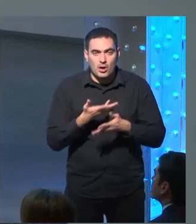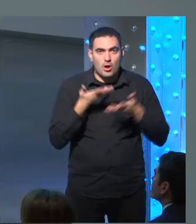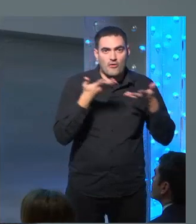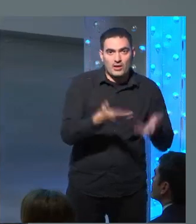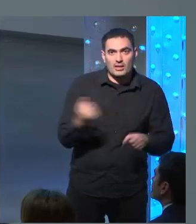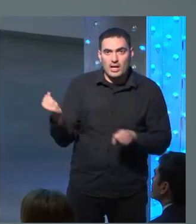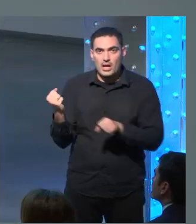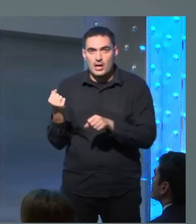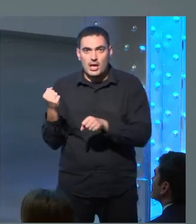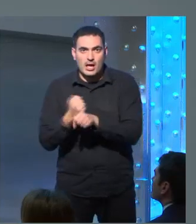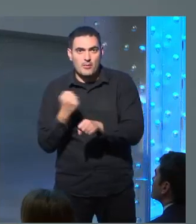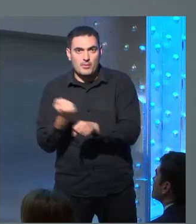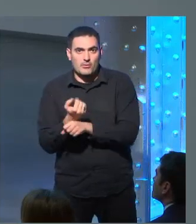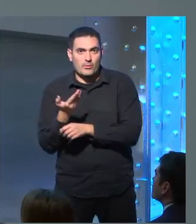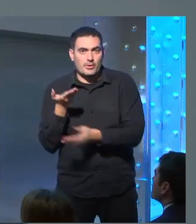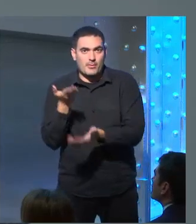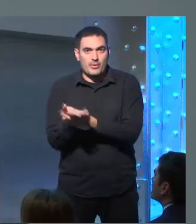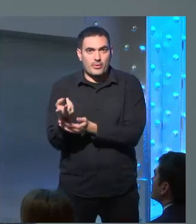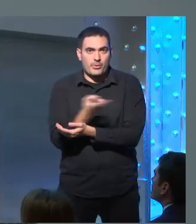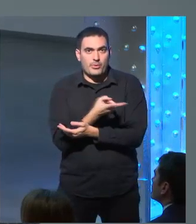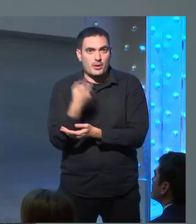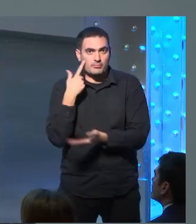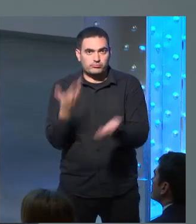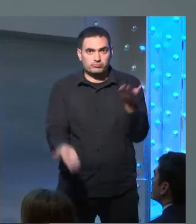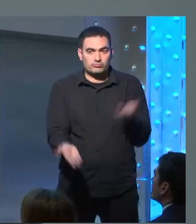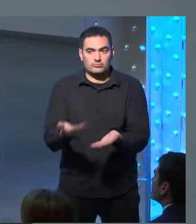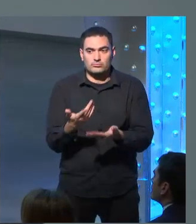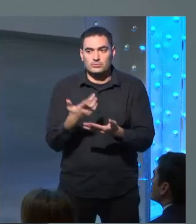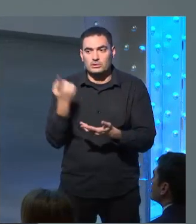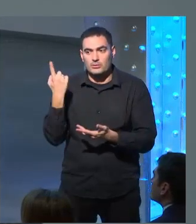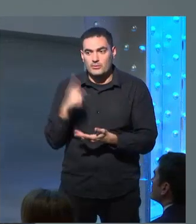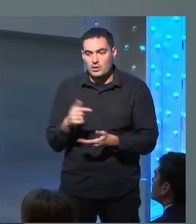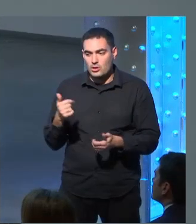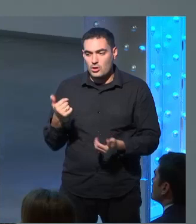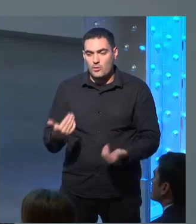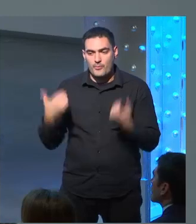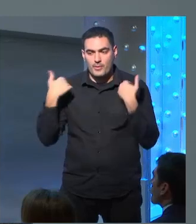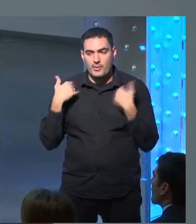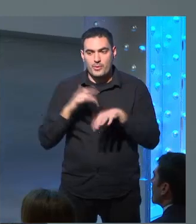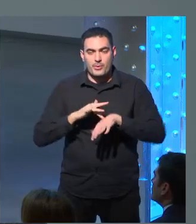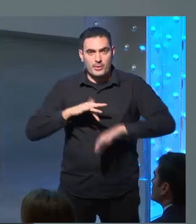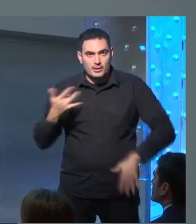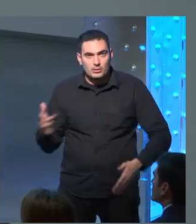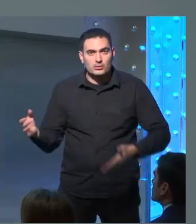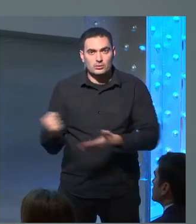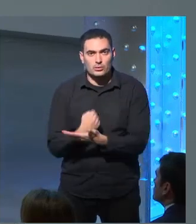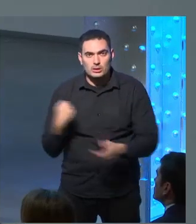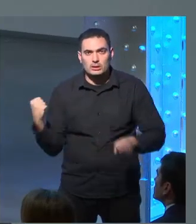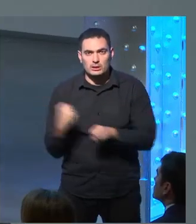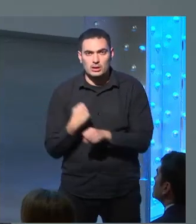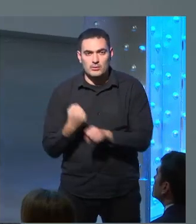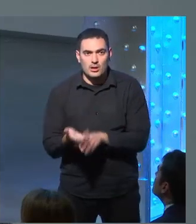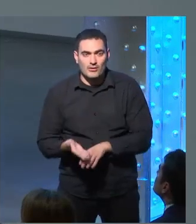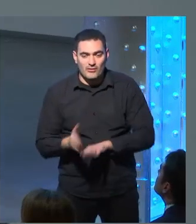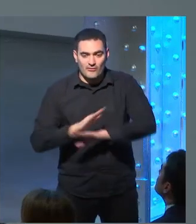match supply and demand in terms of employment. And also training in digital skills. We